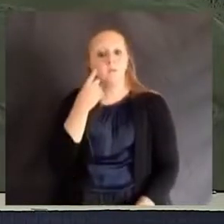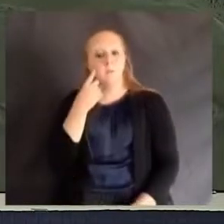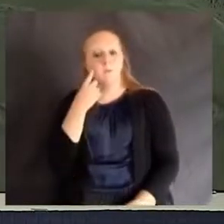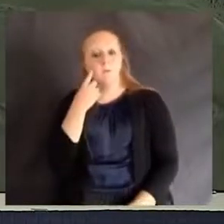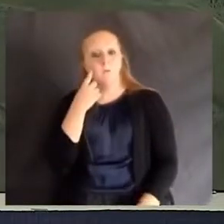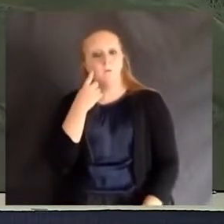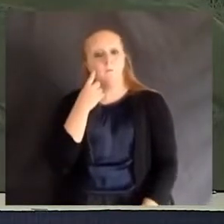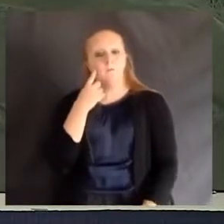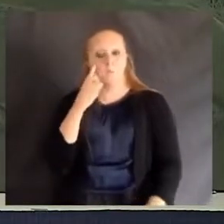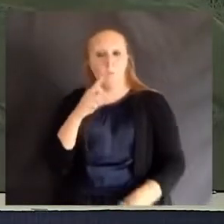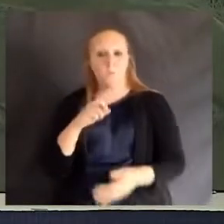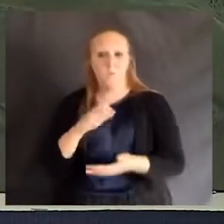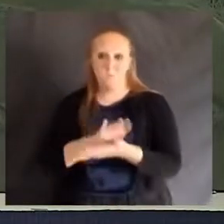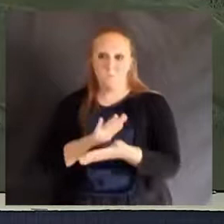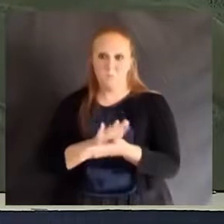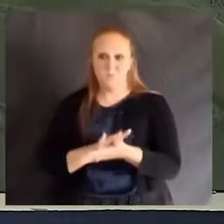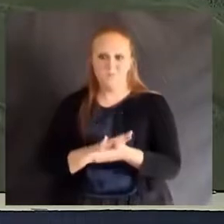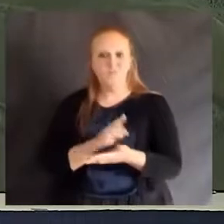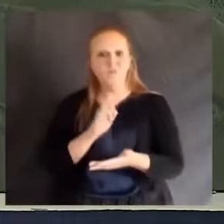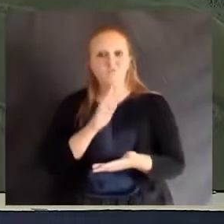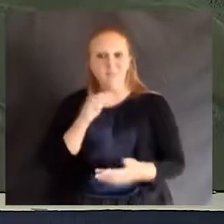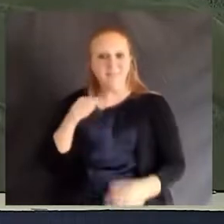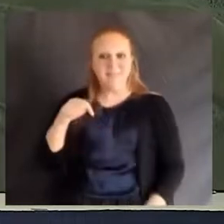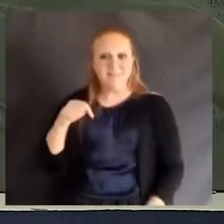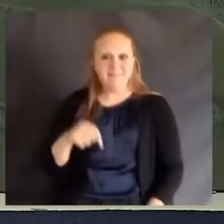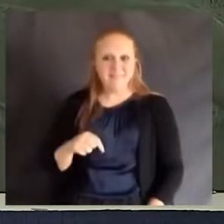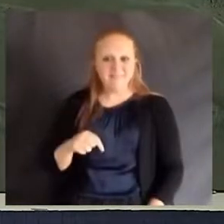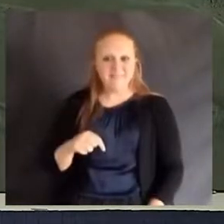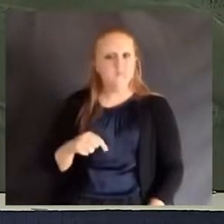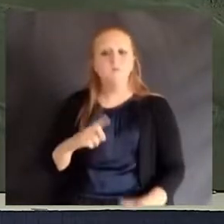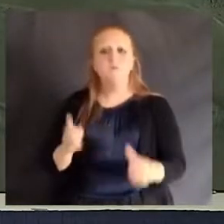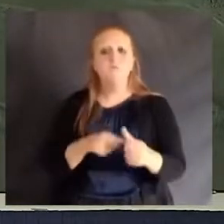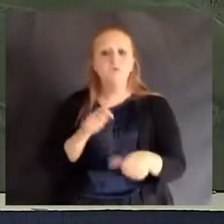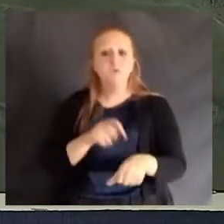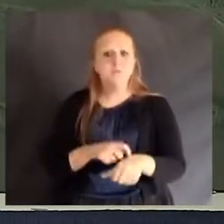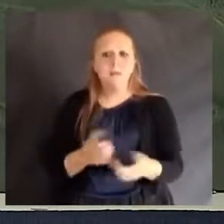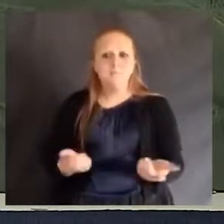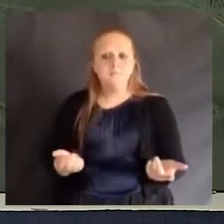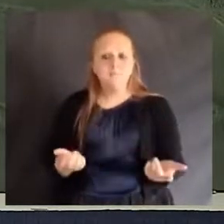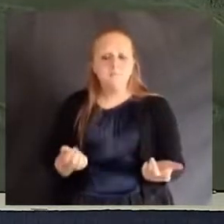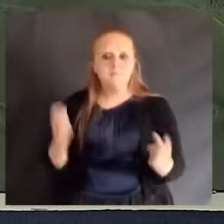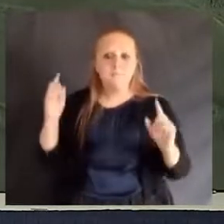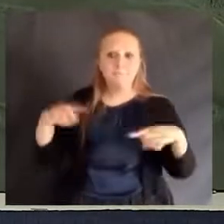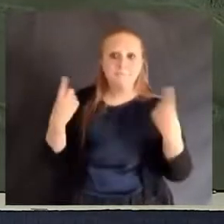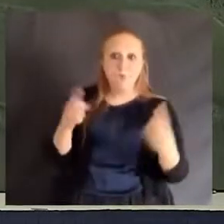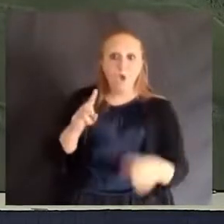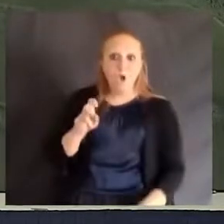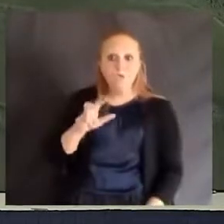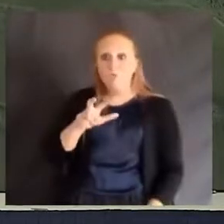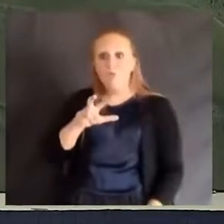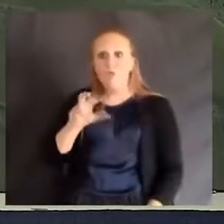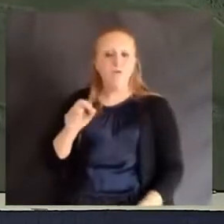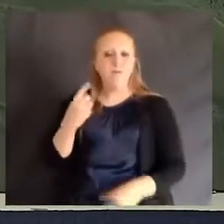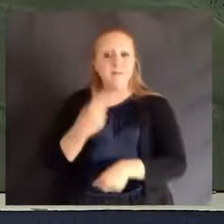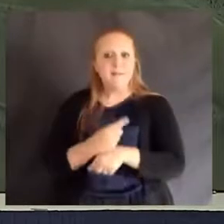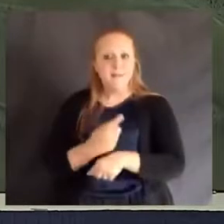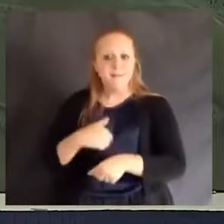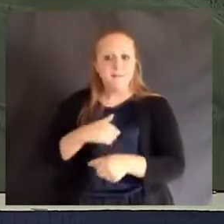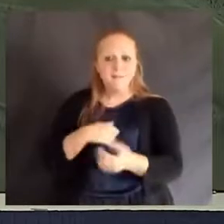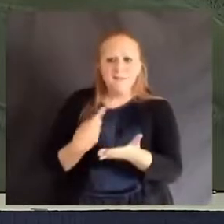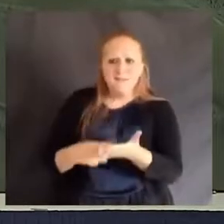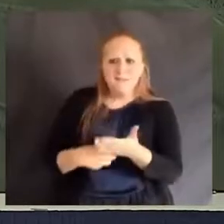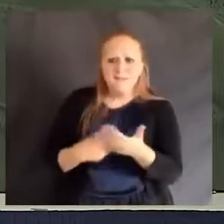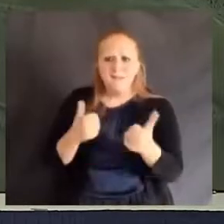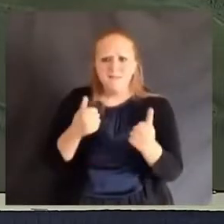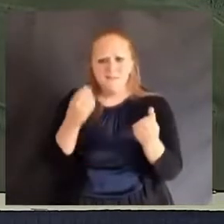none of us have ever been here before for the past 130 days. We're all trying to figure out the best way to do things